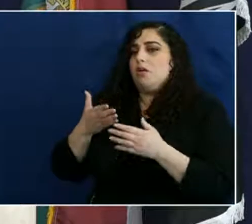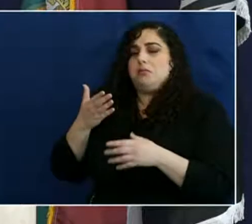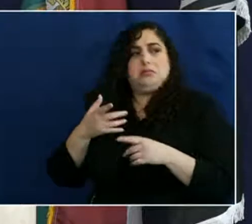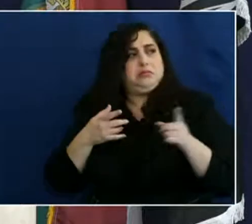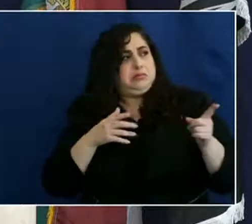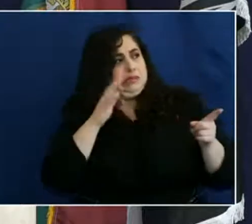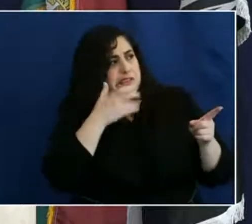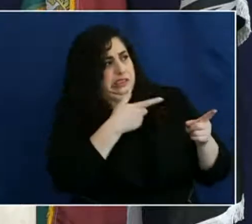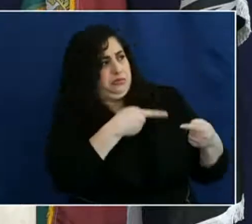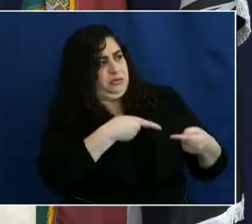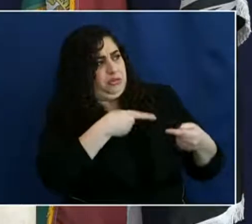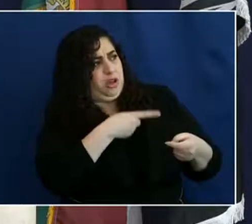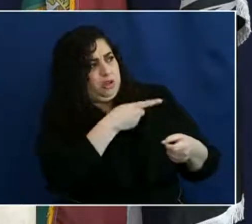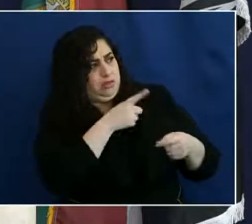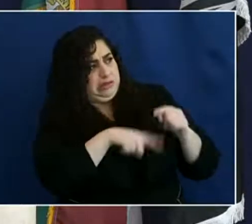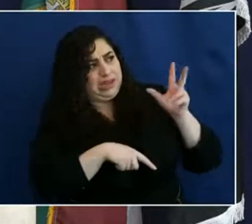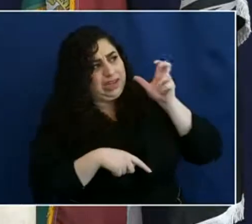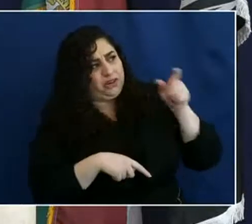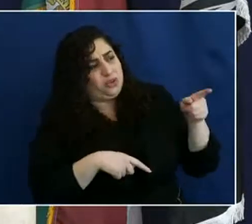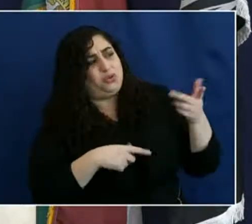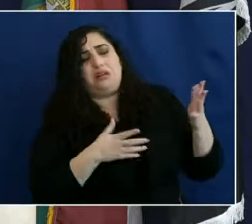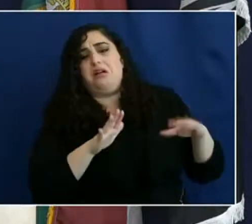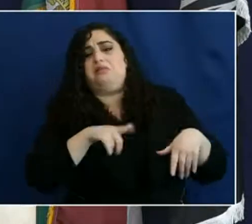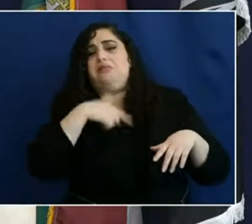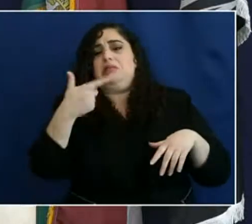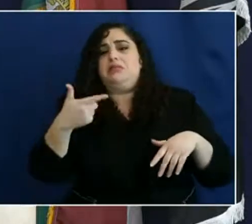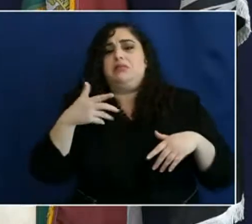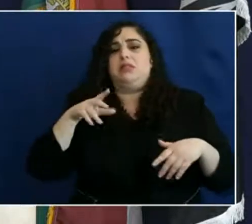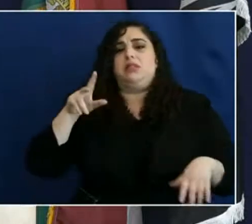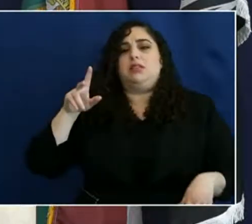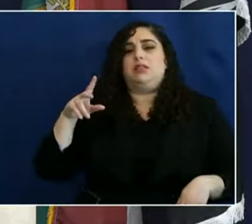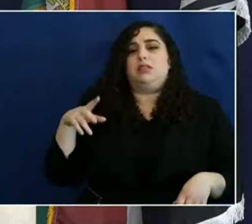you. Paul Sisson with the San Diego Union